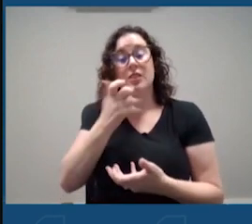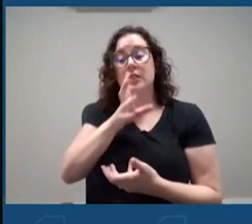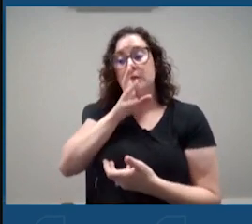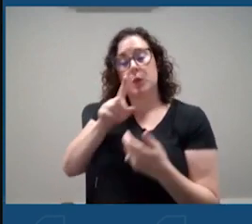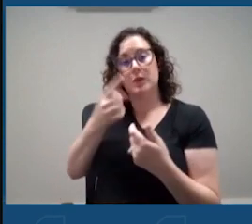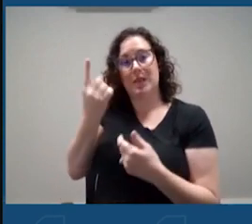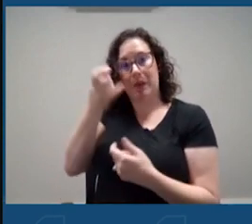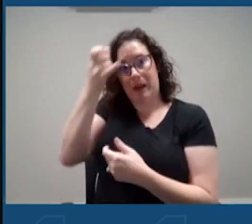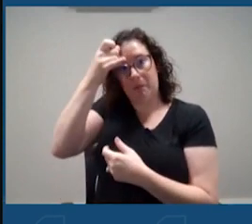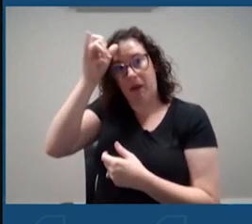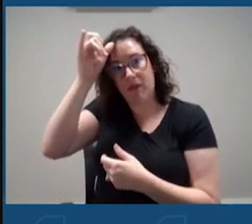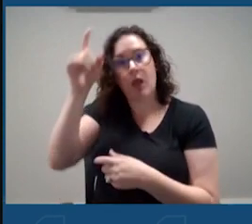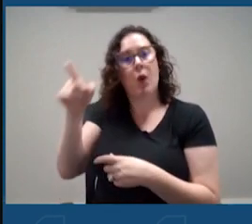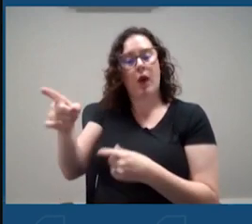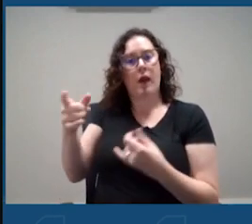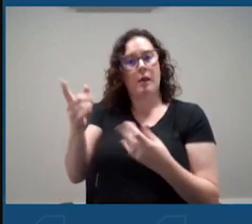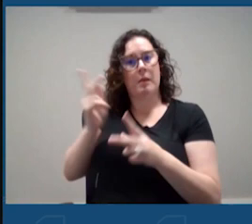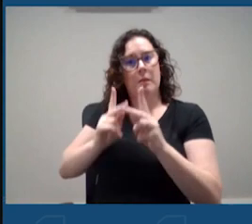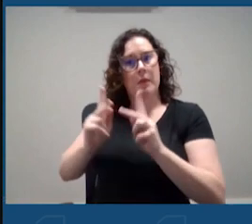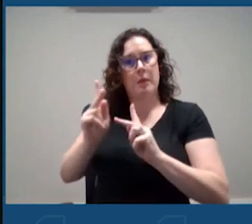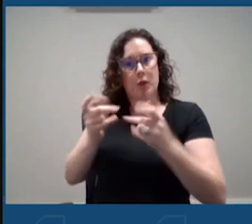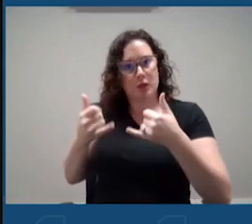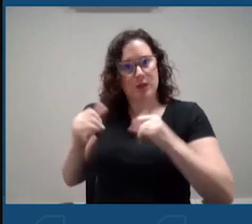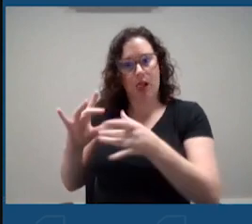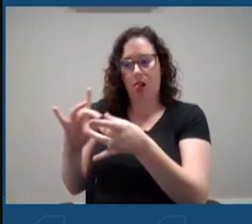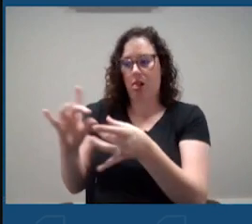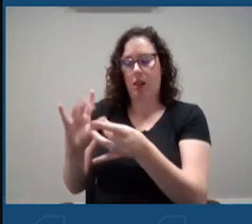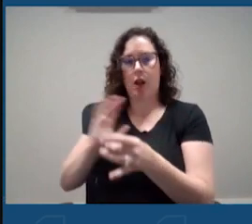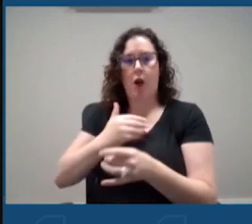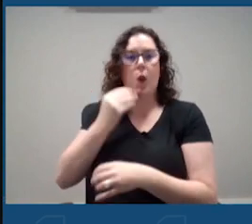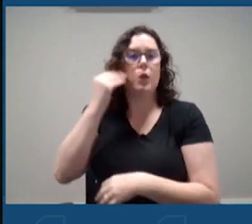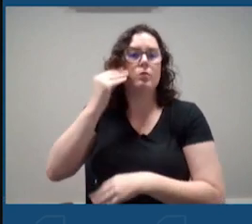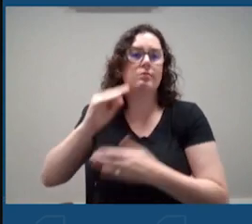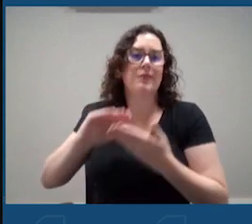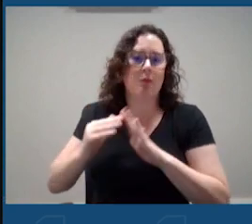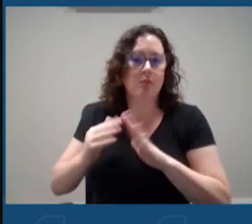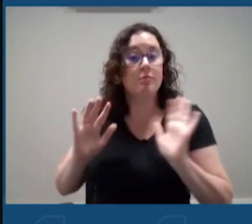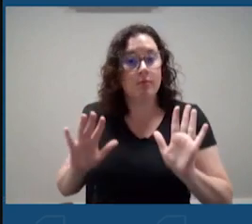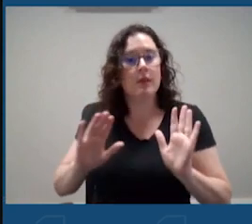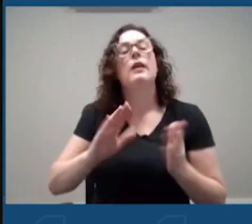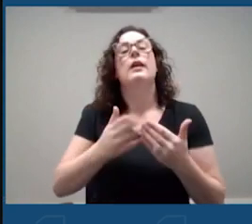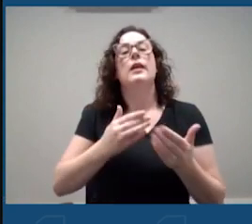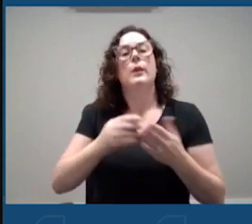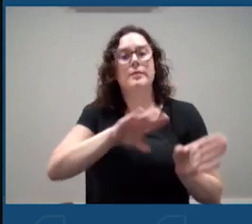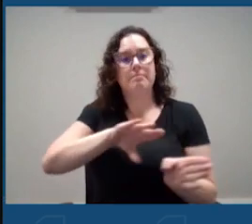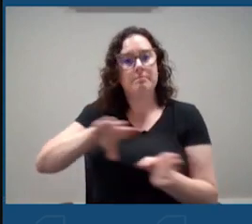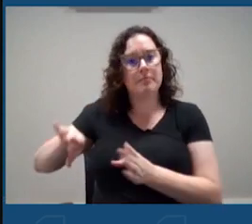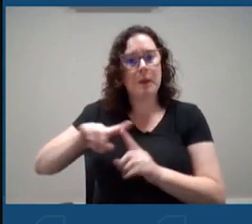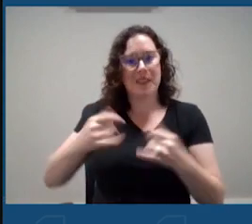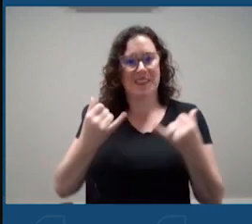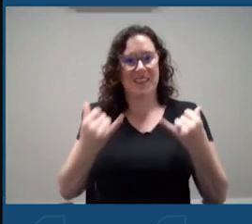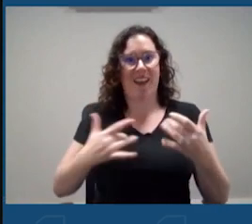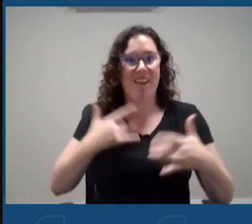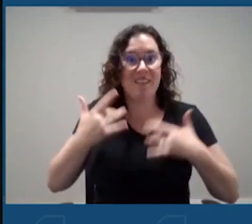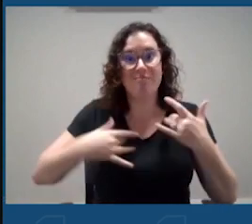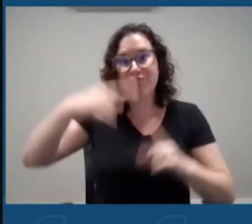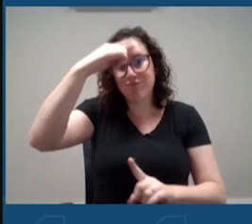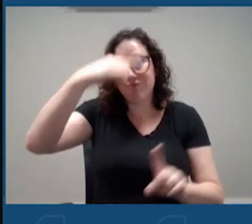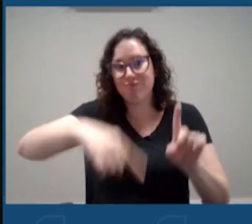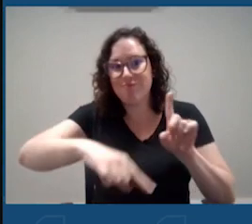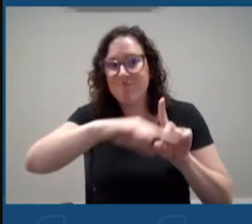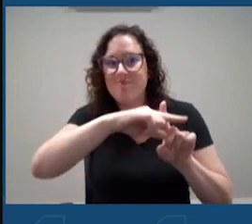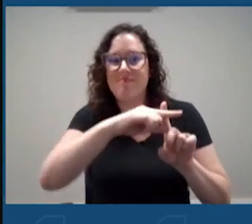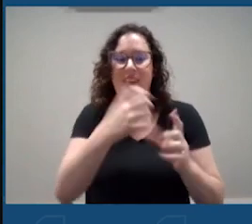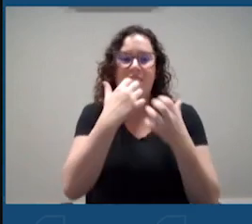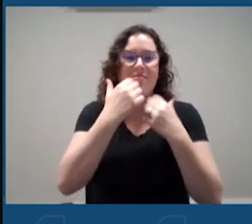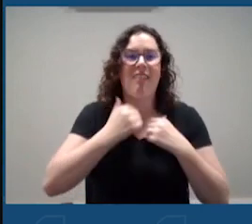and things are still tough back in our hometown too. So a lot going on, but there's a place of energy here, a place of optimism. That's what I love about